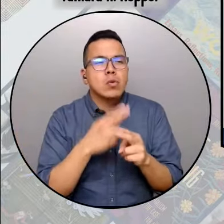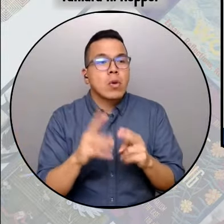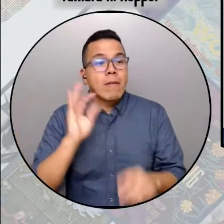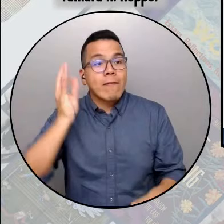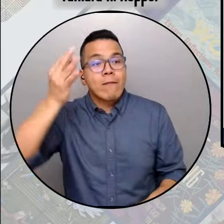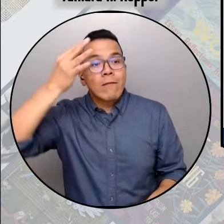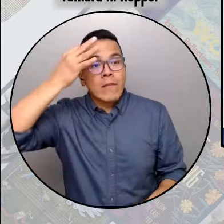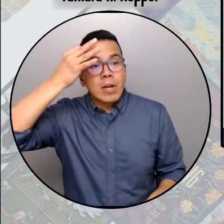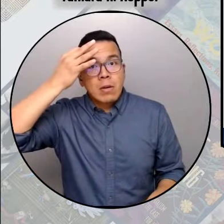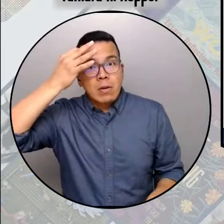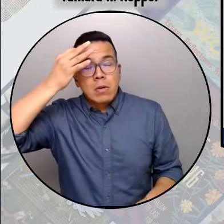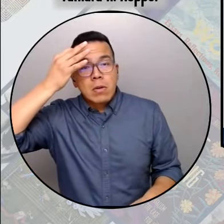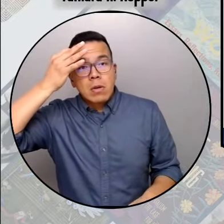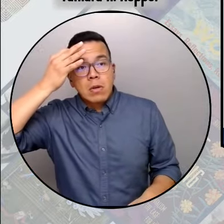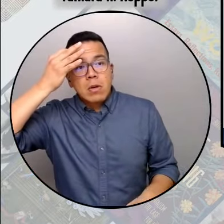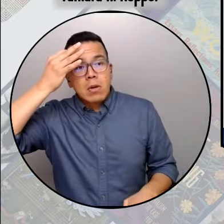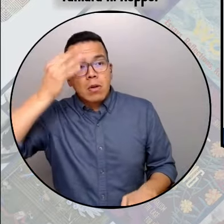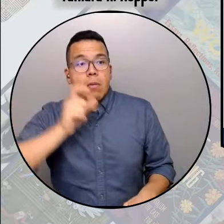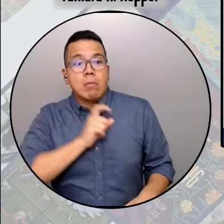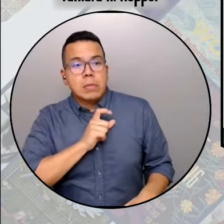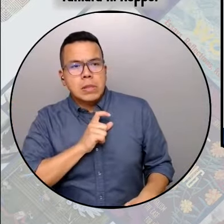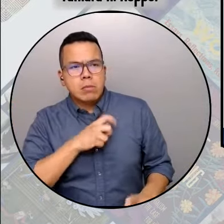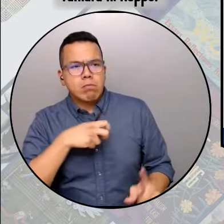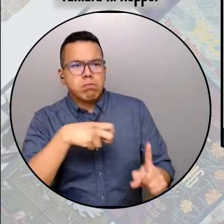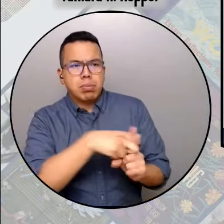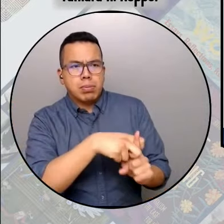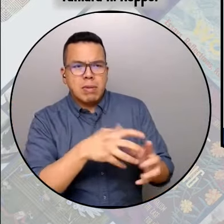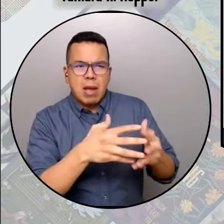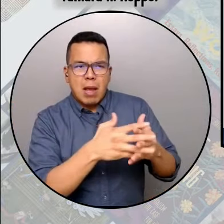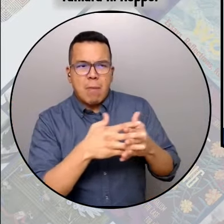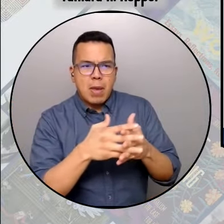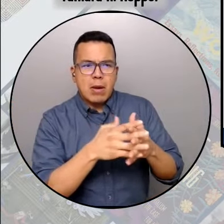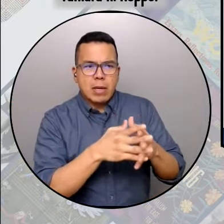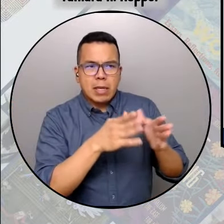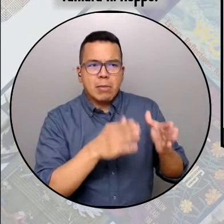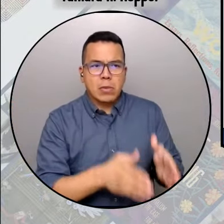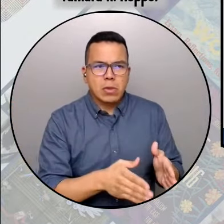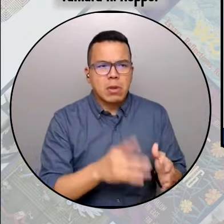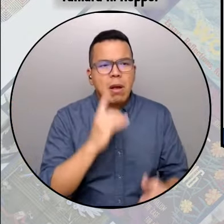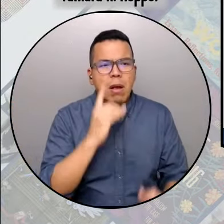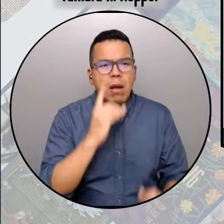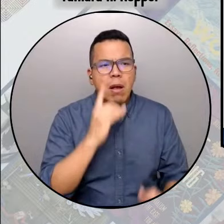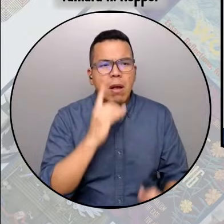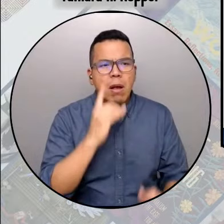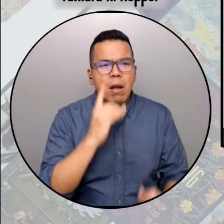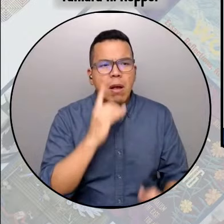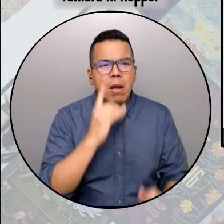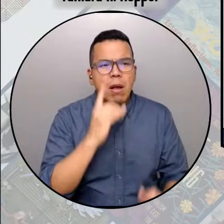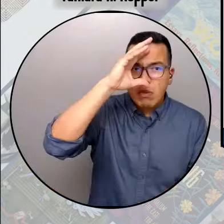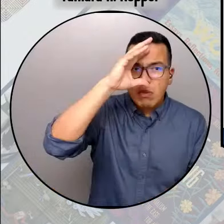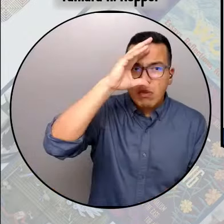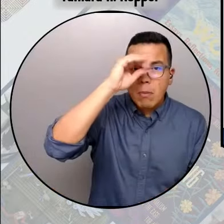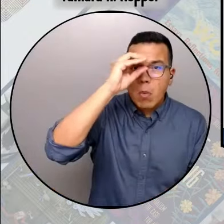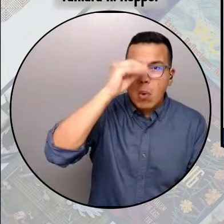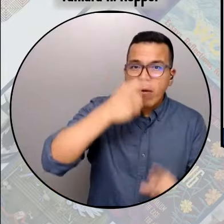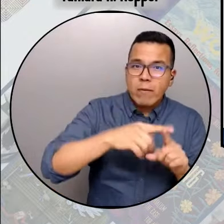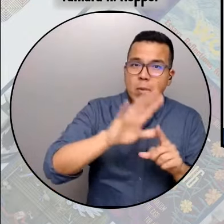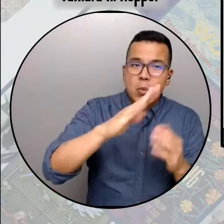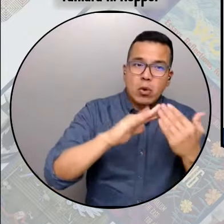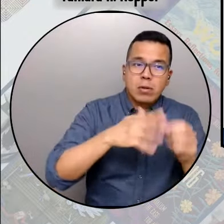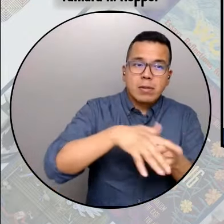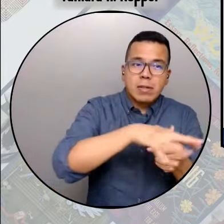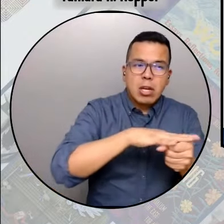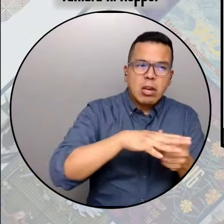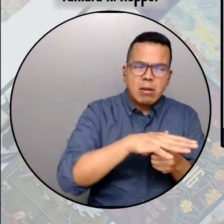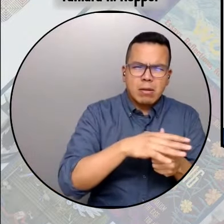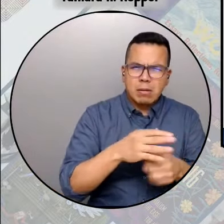an all-American looking young man who appeared more like the boy next door than the epitome of evil. Right? And I remember when,